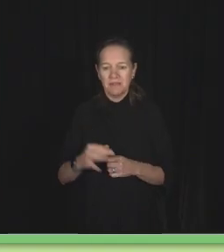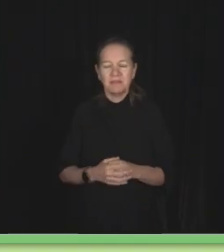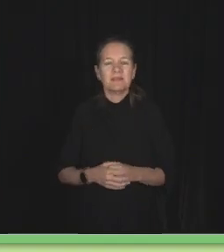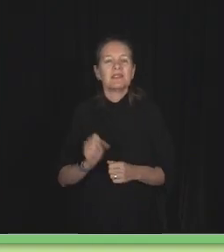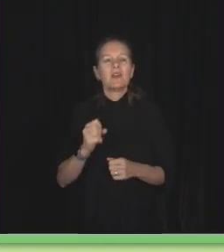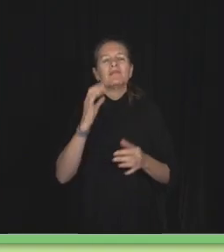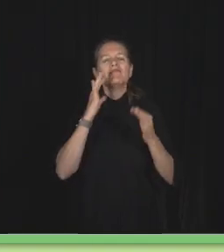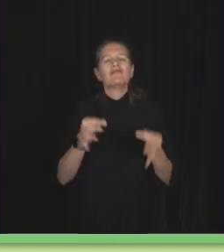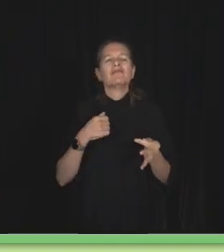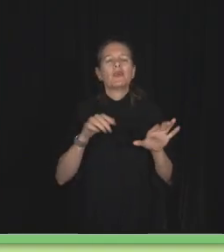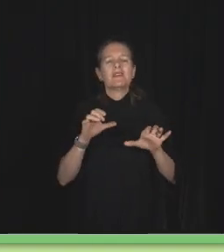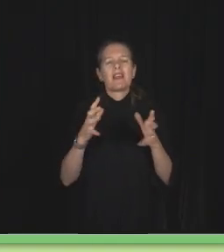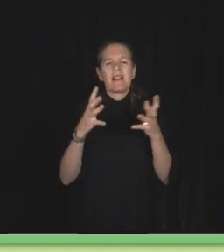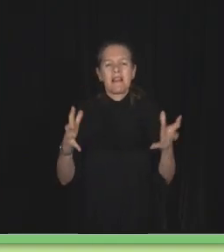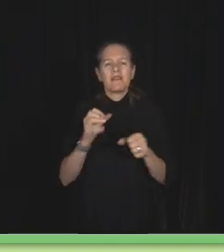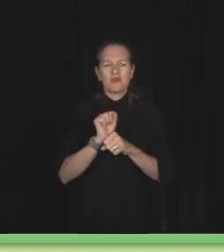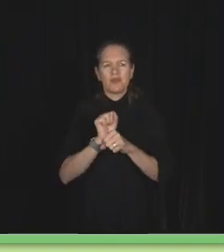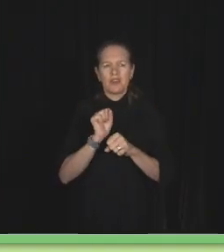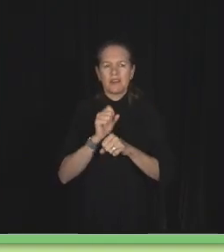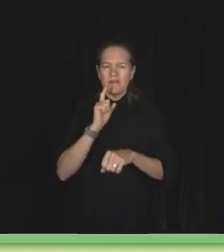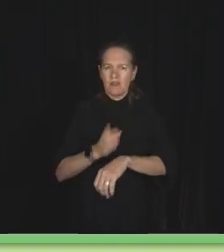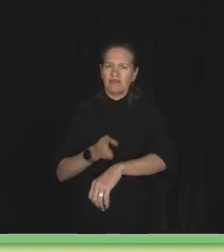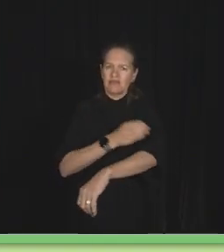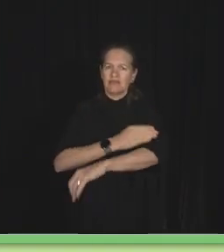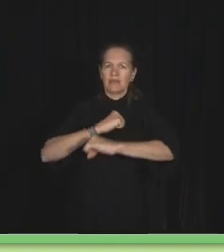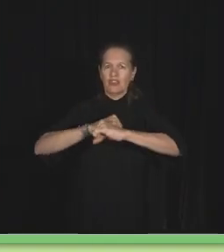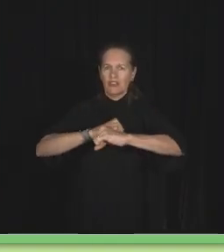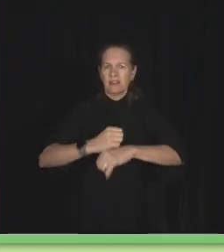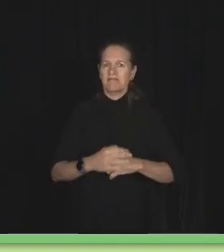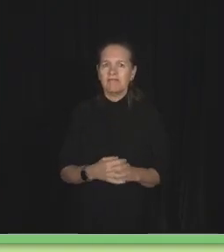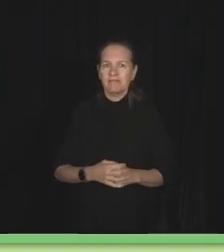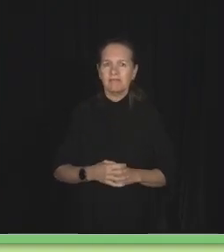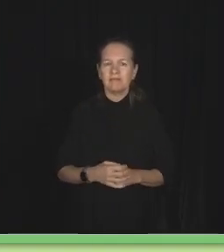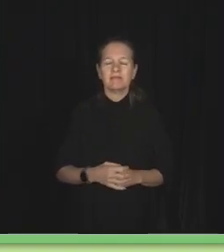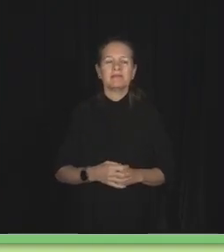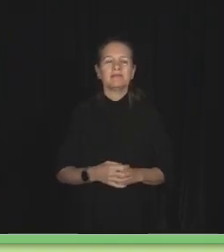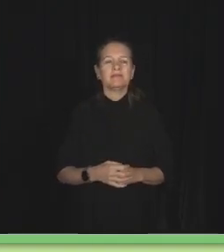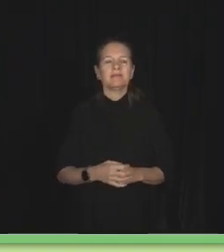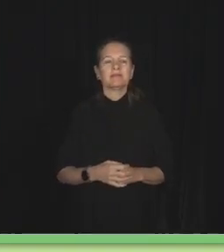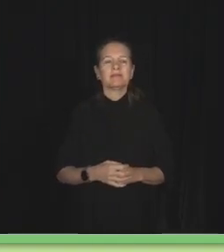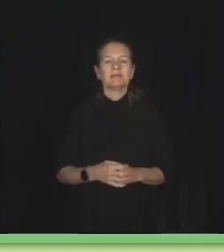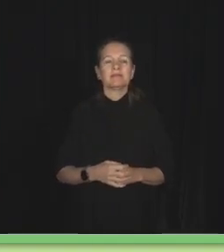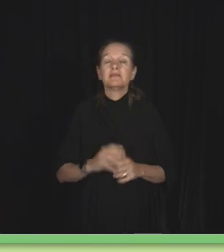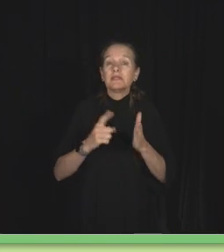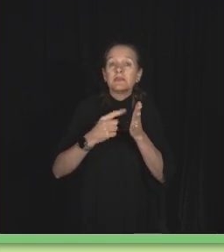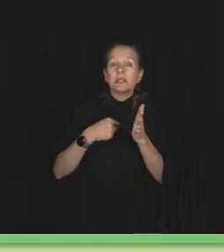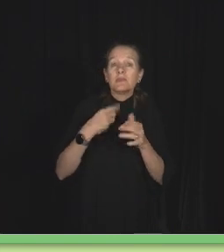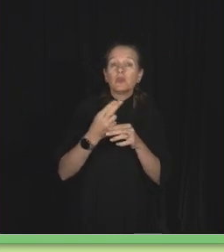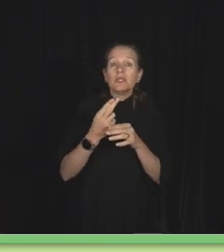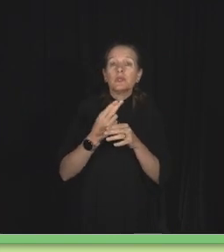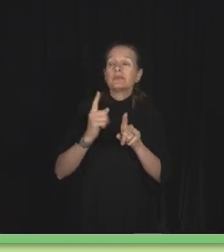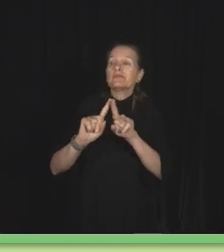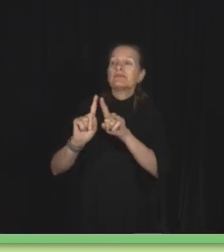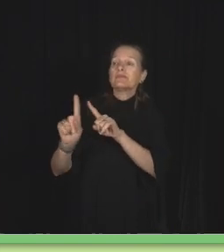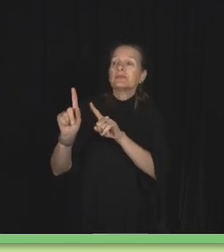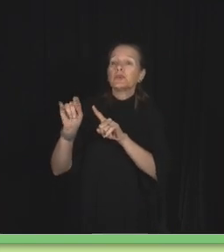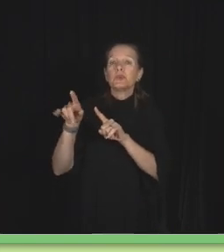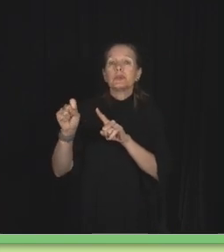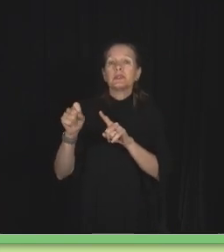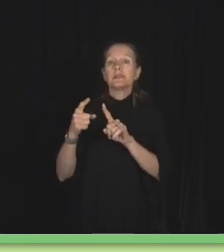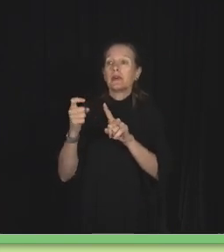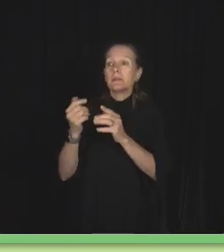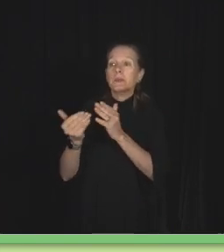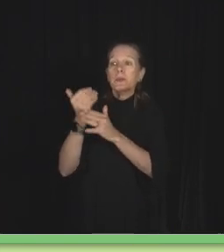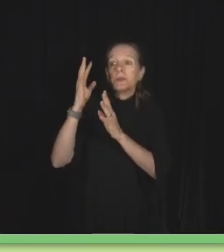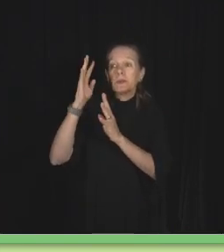definitely we've done a lot of work to improve security, and sometimes we, use tools from industry, from innovative startups